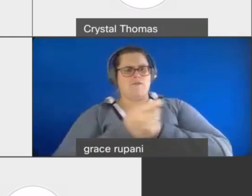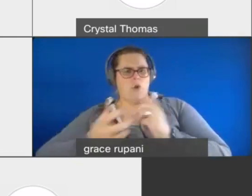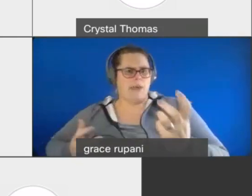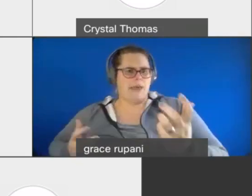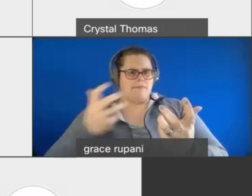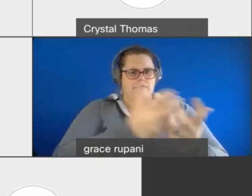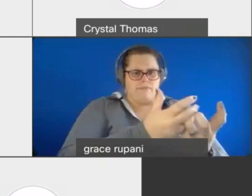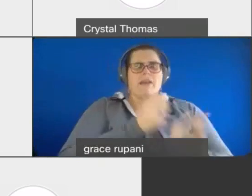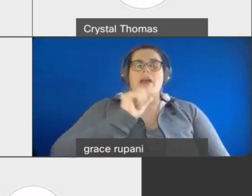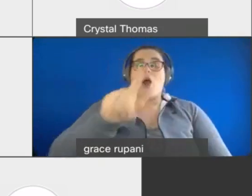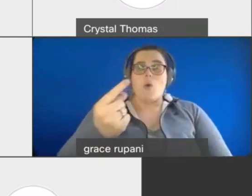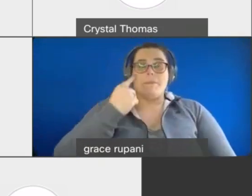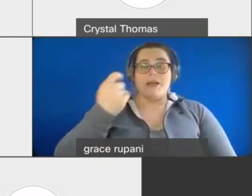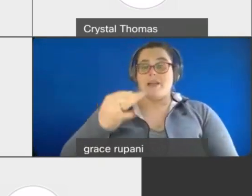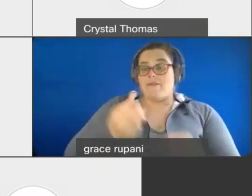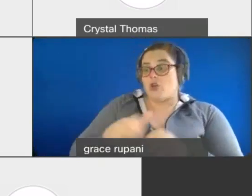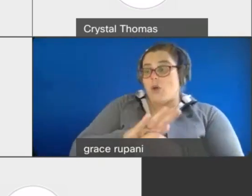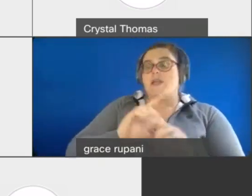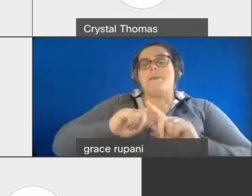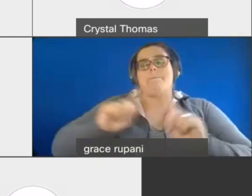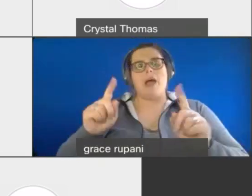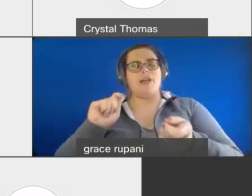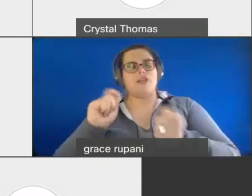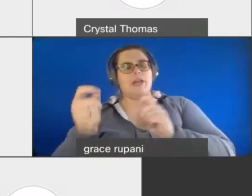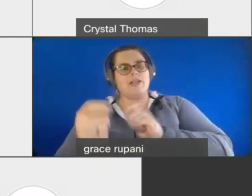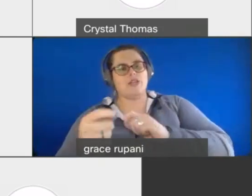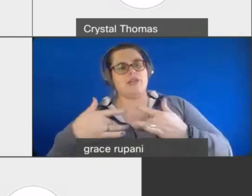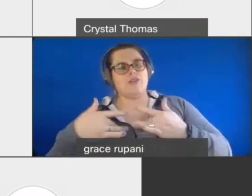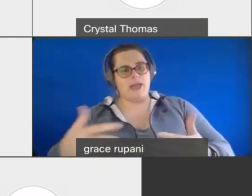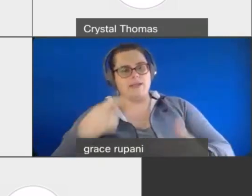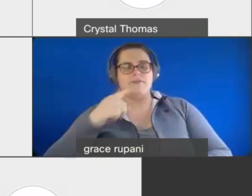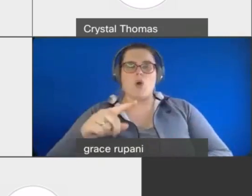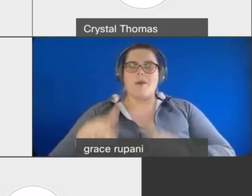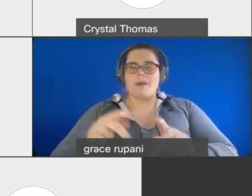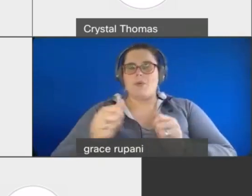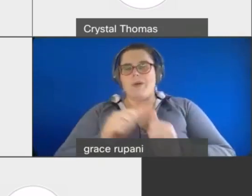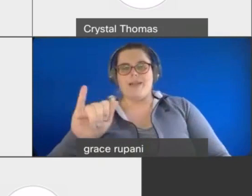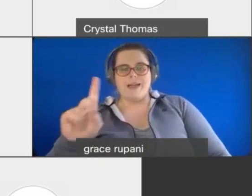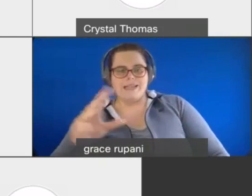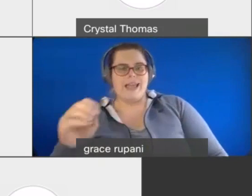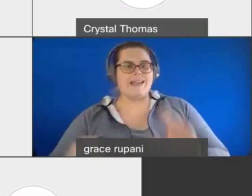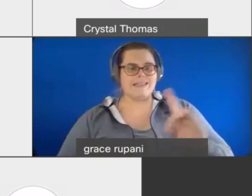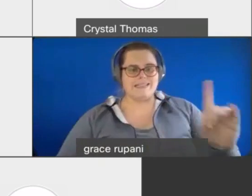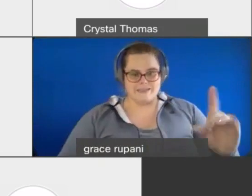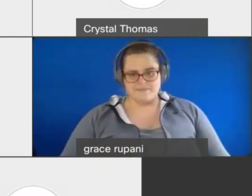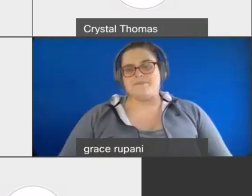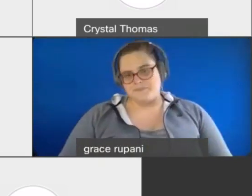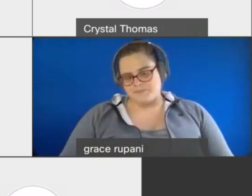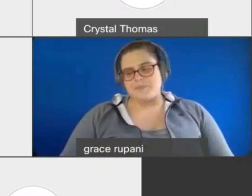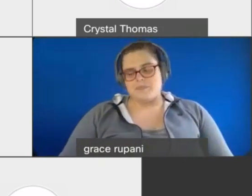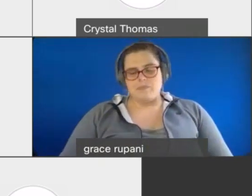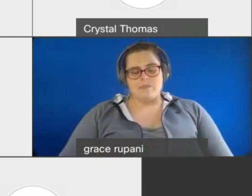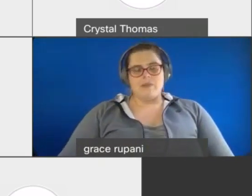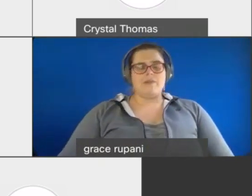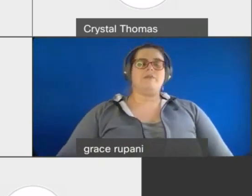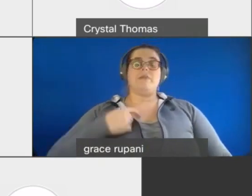changing trends in providing services for persons with intellectual and developmental disabilities. Our focus will be providing